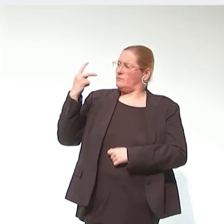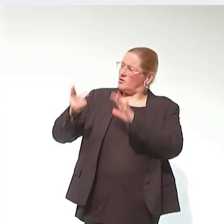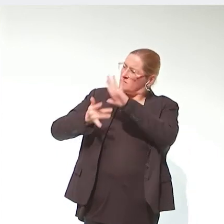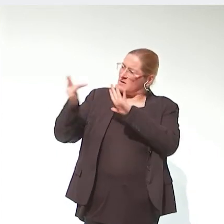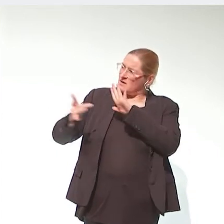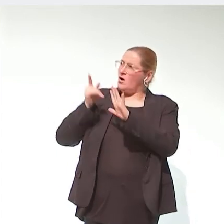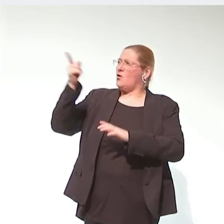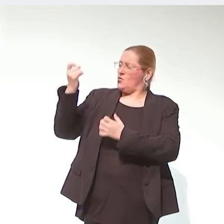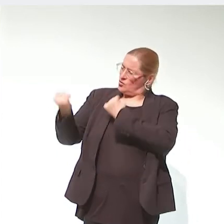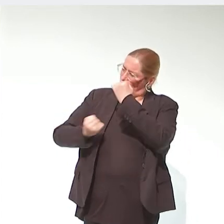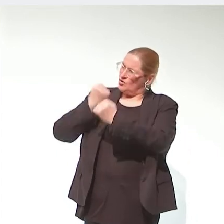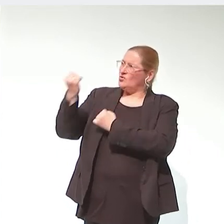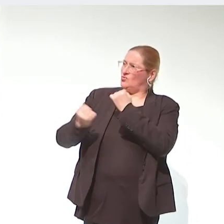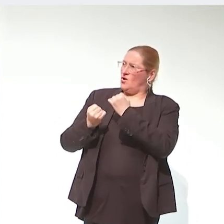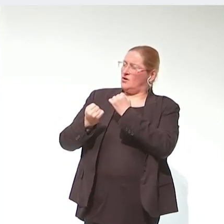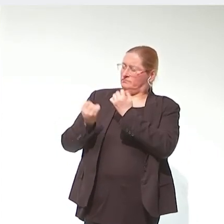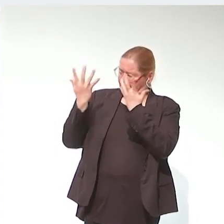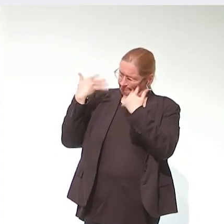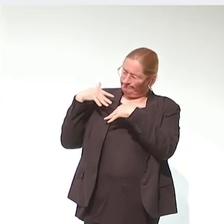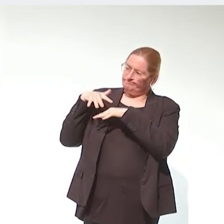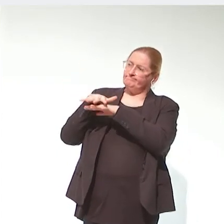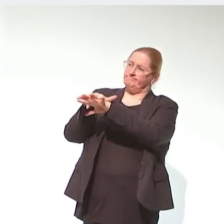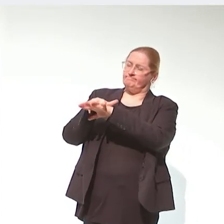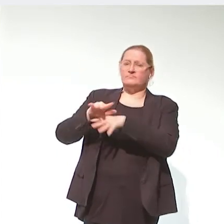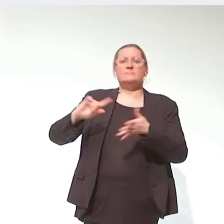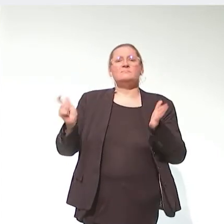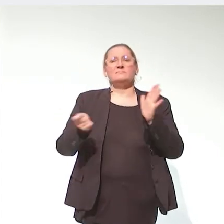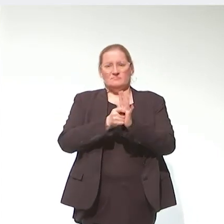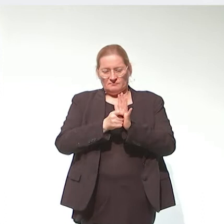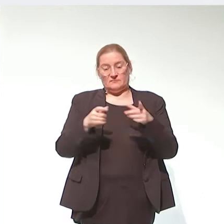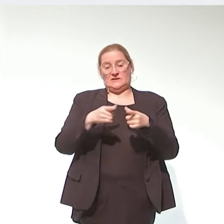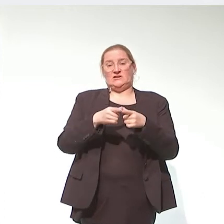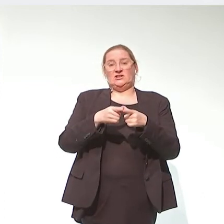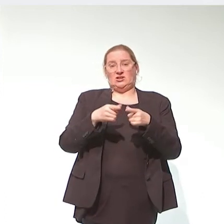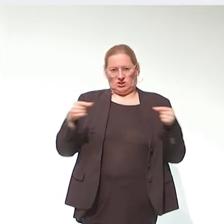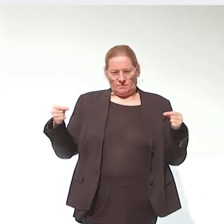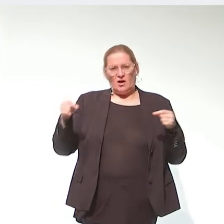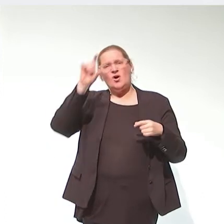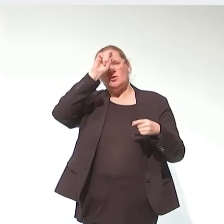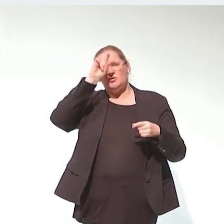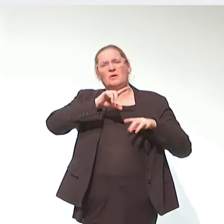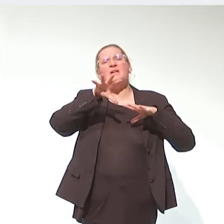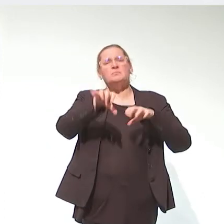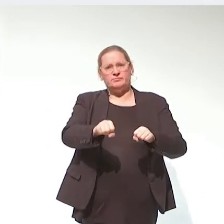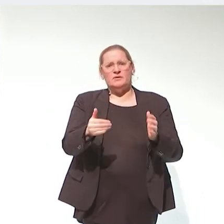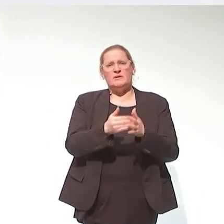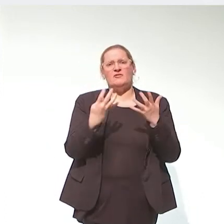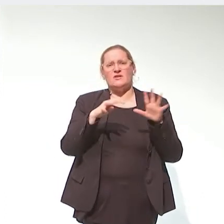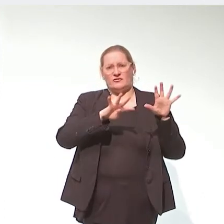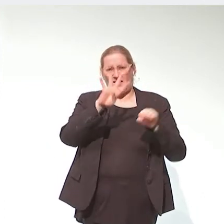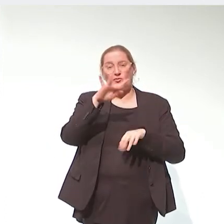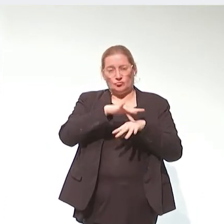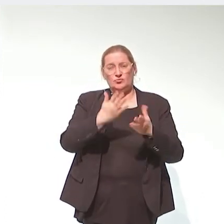1974, when Turkey invaded Cyprus. So we know and we stand by their side of Ukrainian